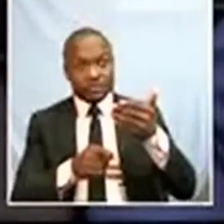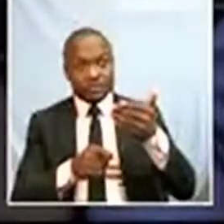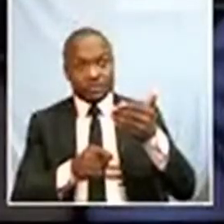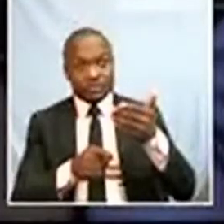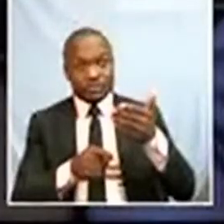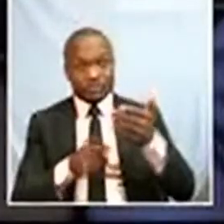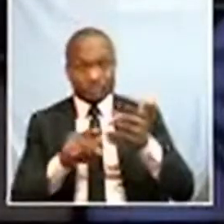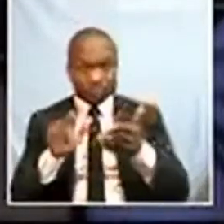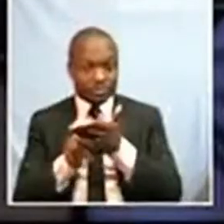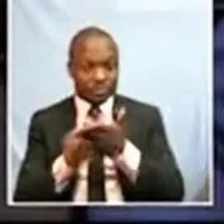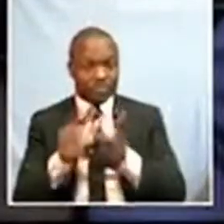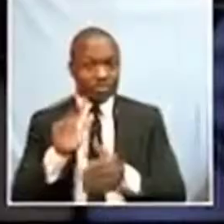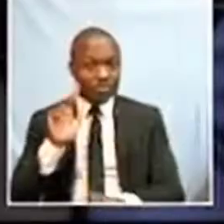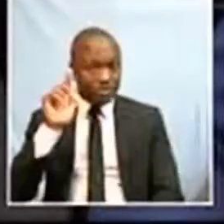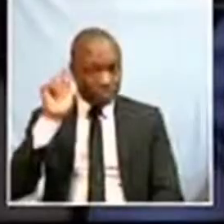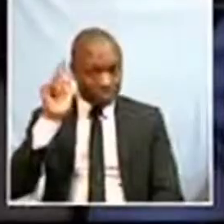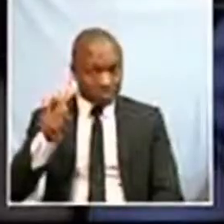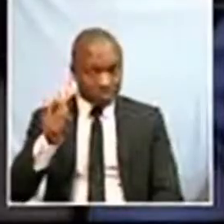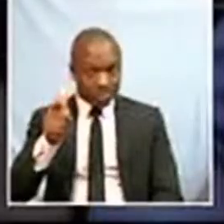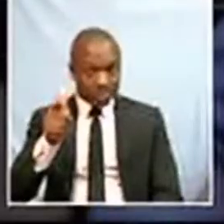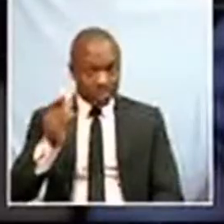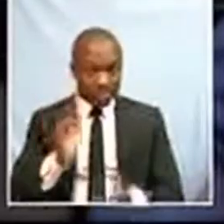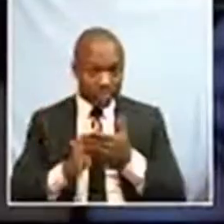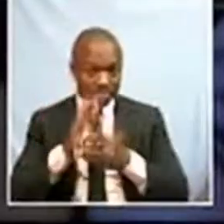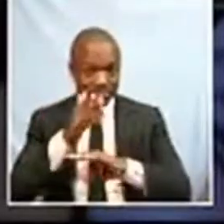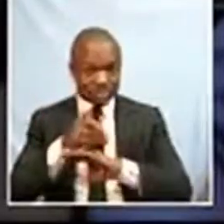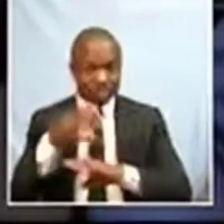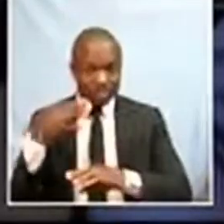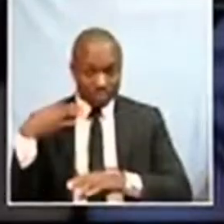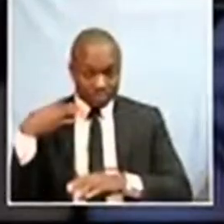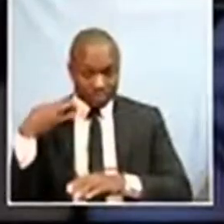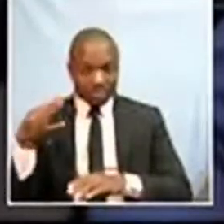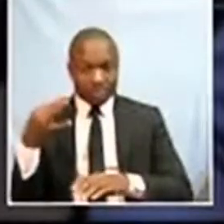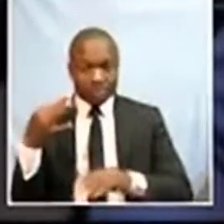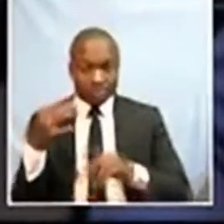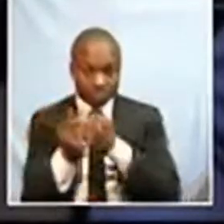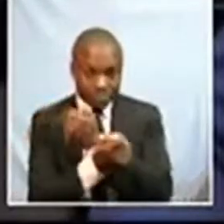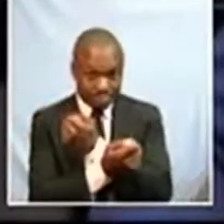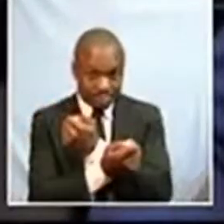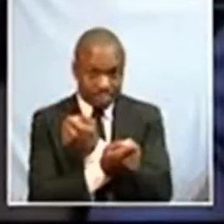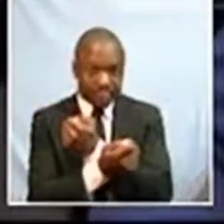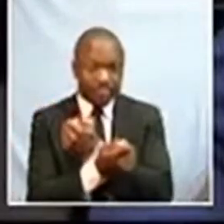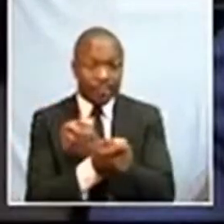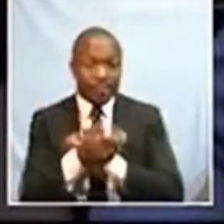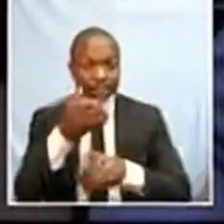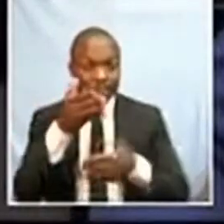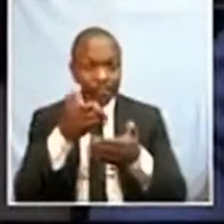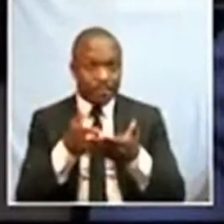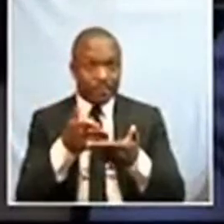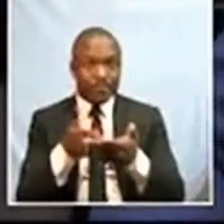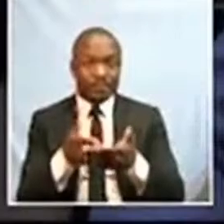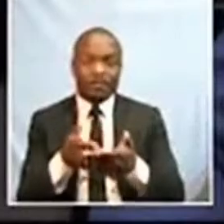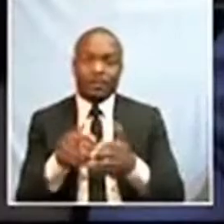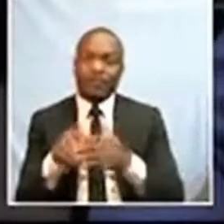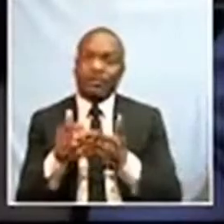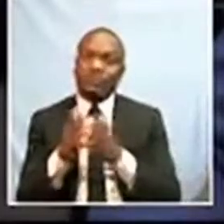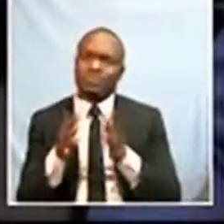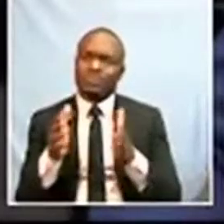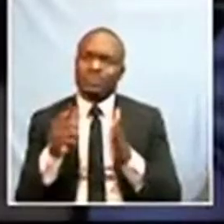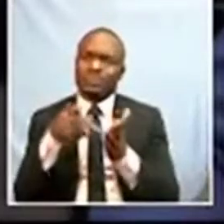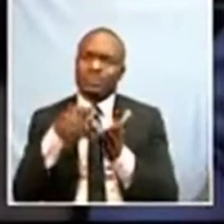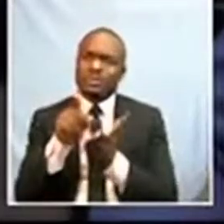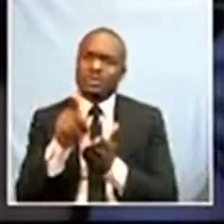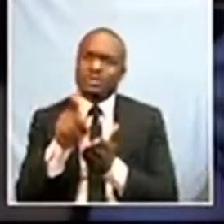was approved later after we applied for revaluation. This is how much did you